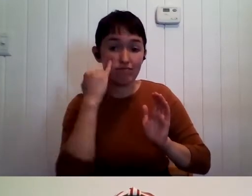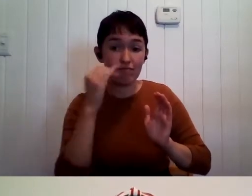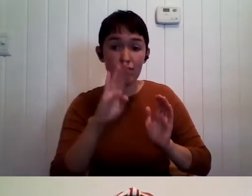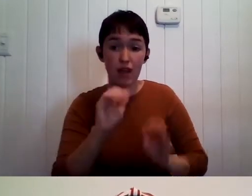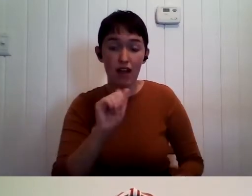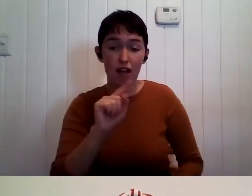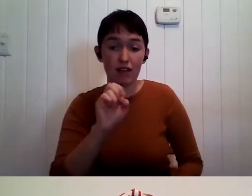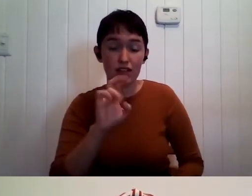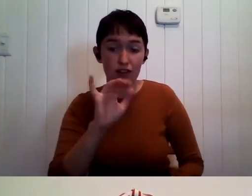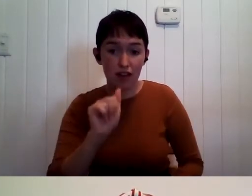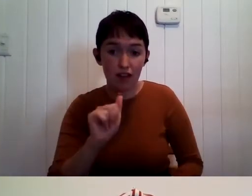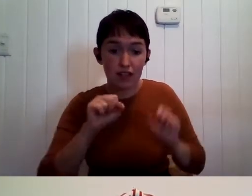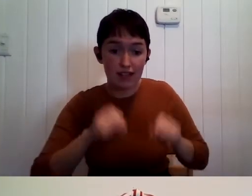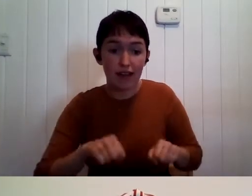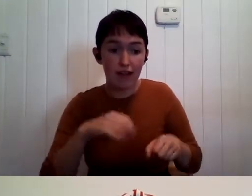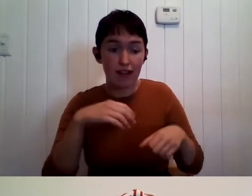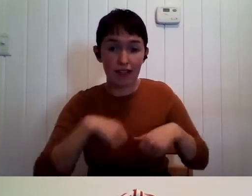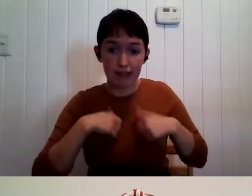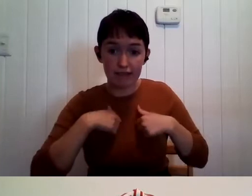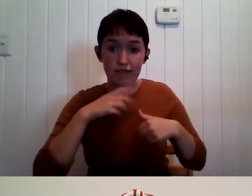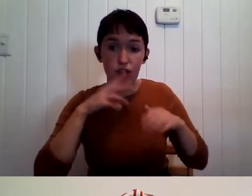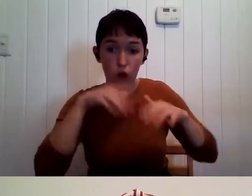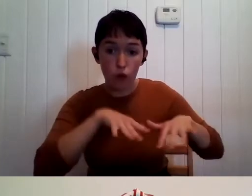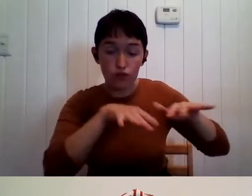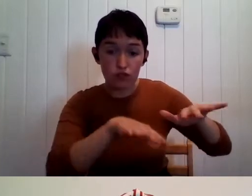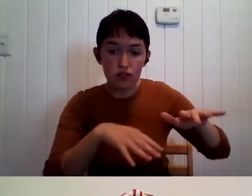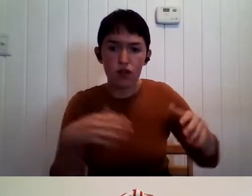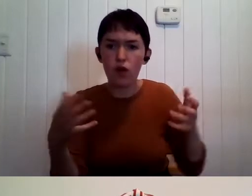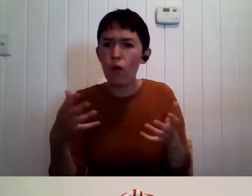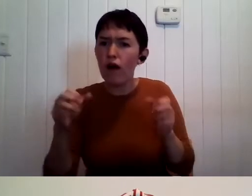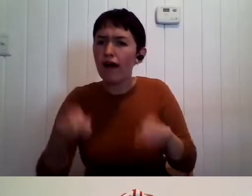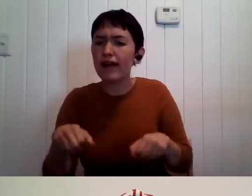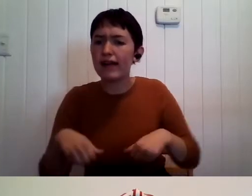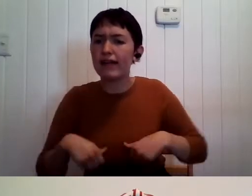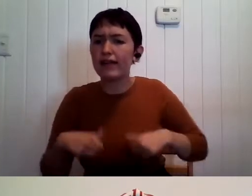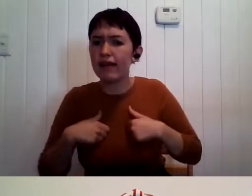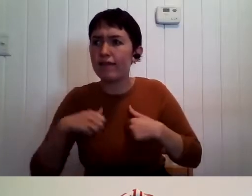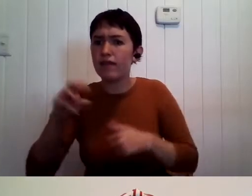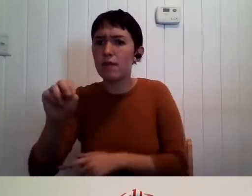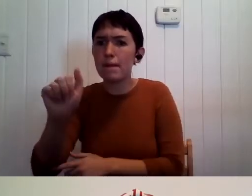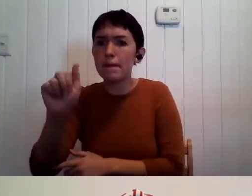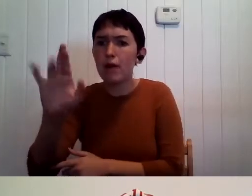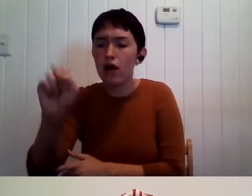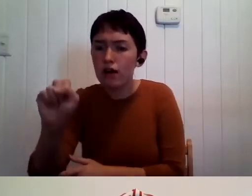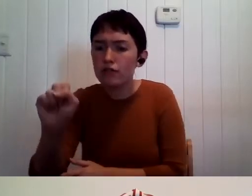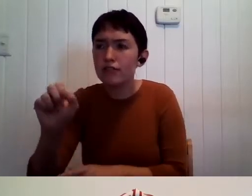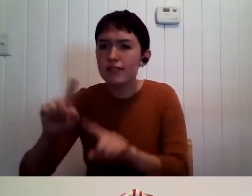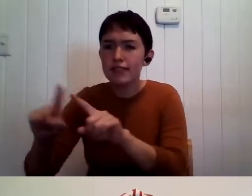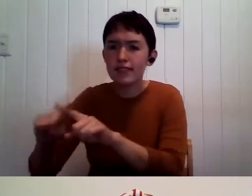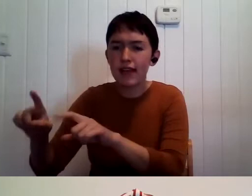really extreme environment in the ocean, what can live on Mars? What can live on planets? And so she's able to